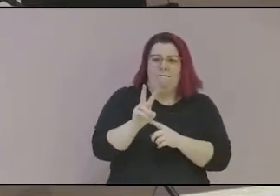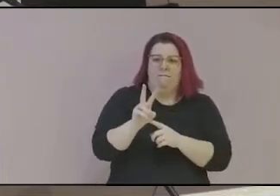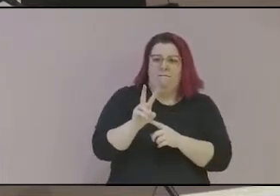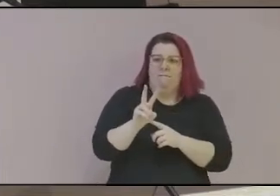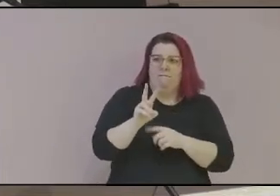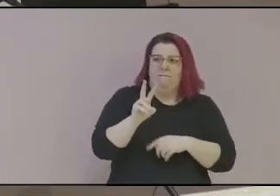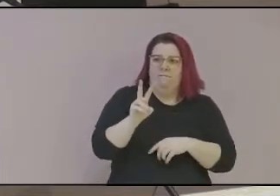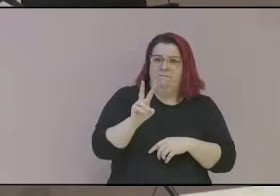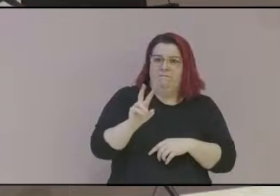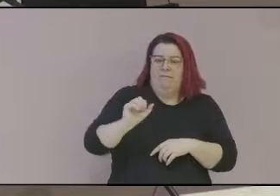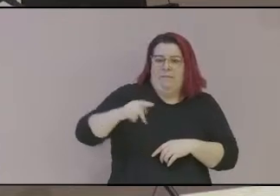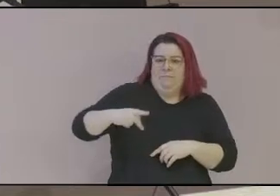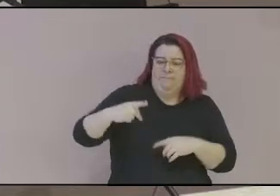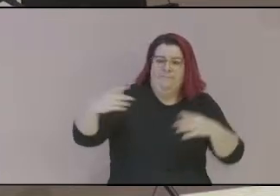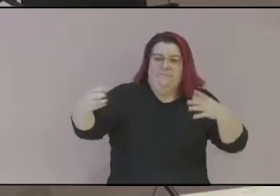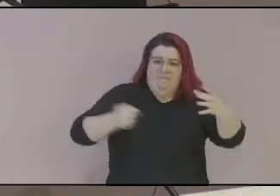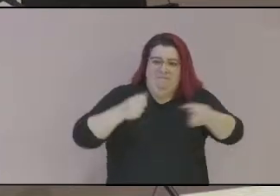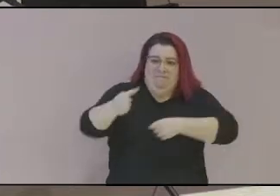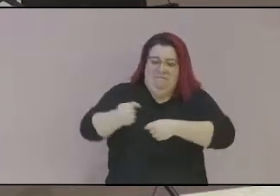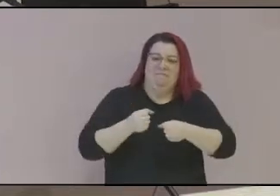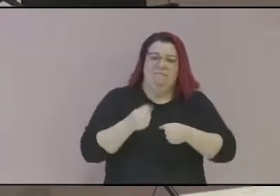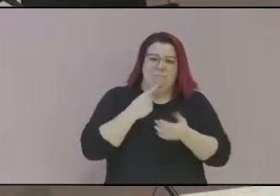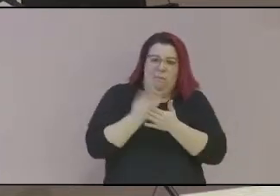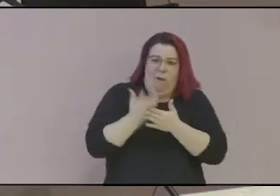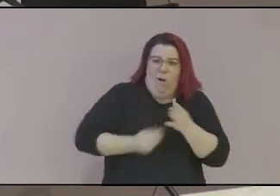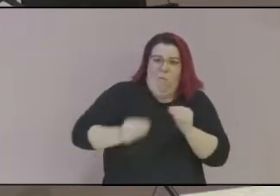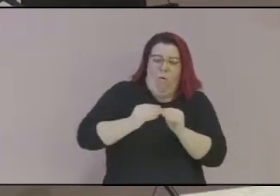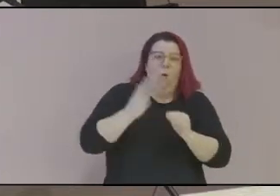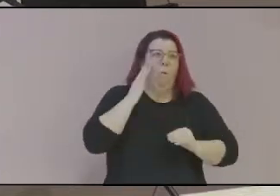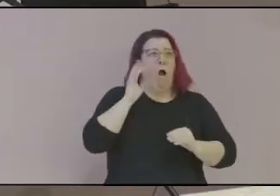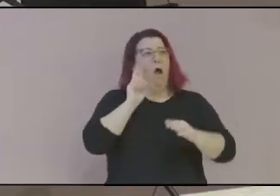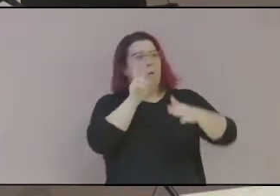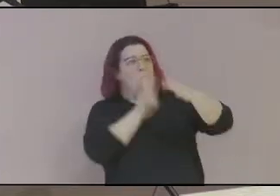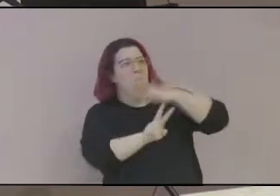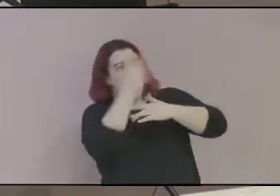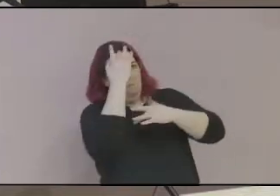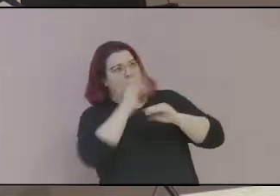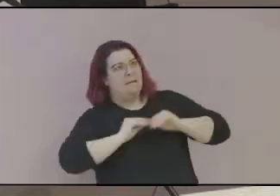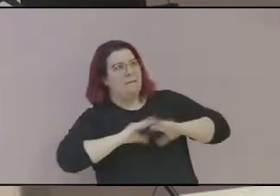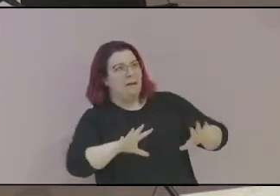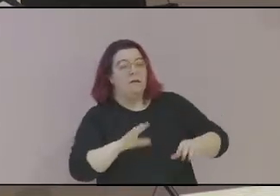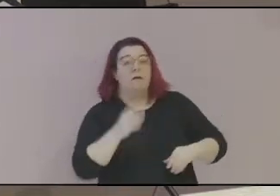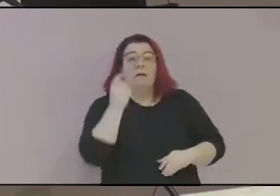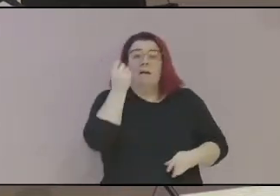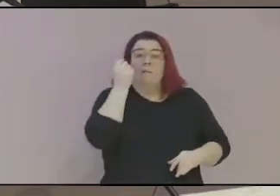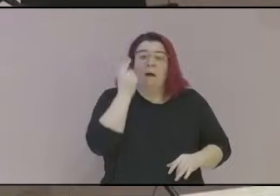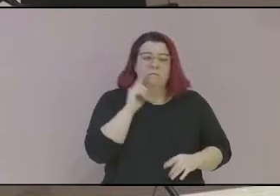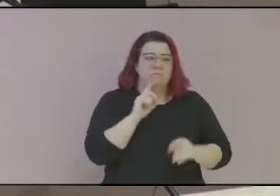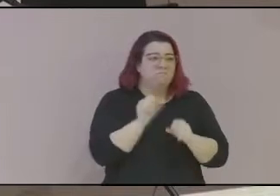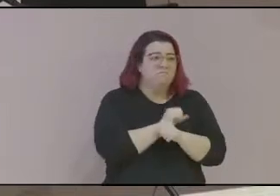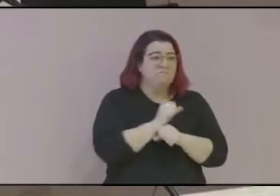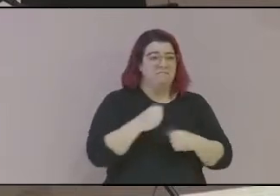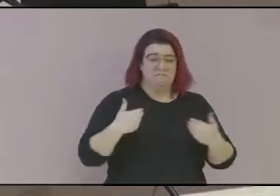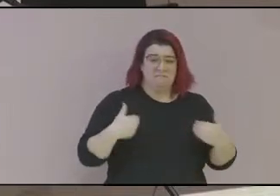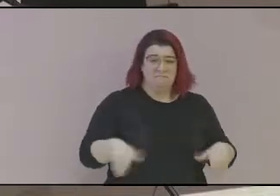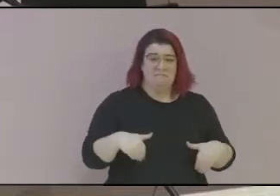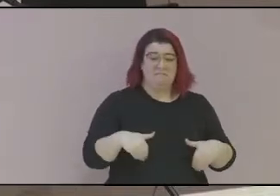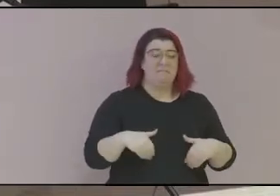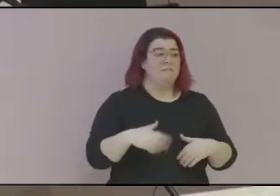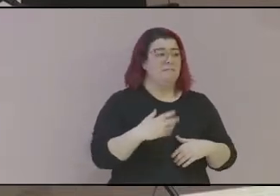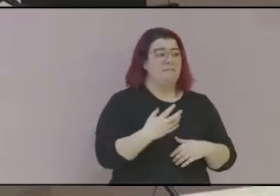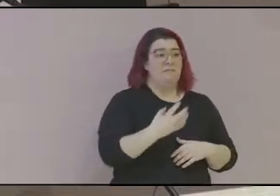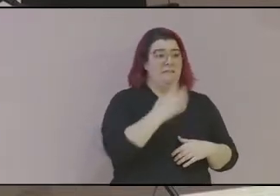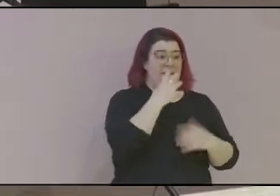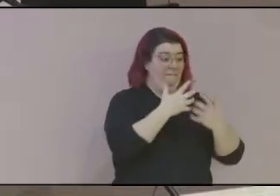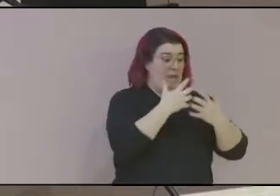But in the open discussion period, it quickly becomes clear that ventilator use requires much more than devices